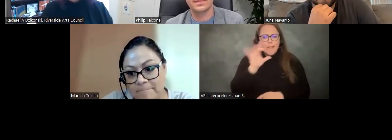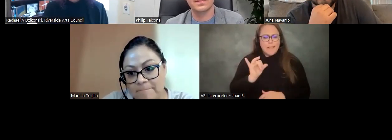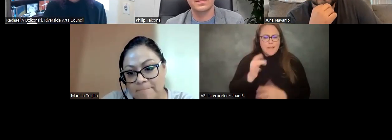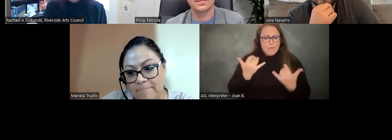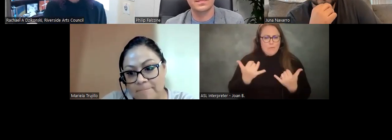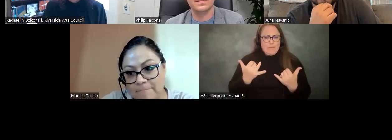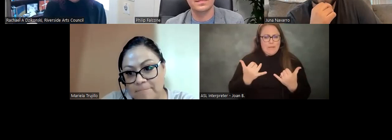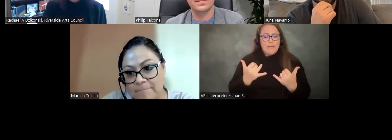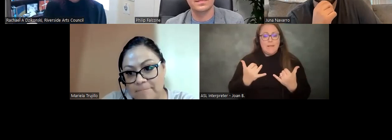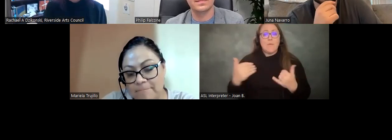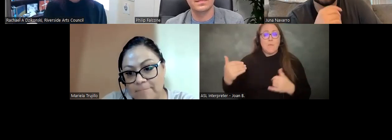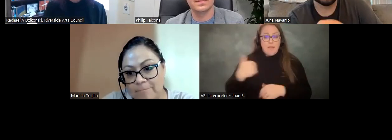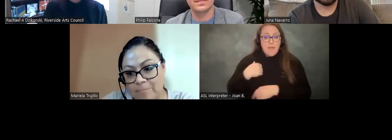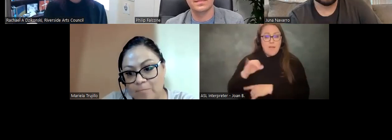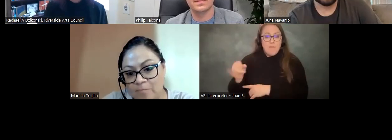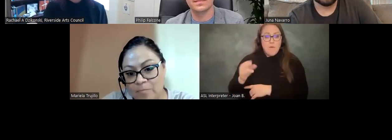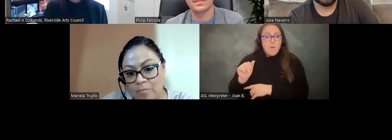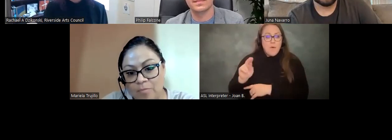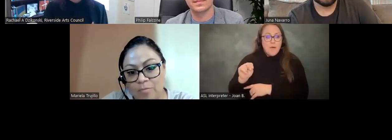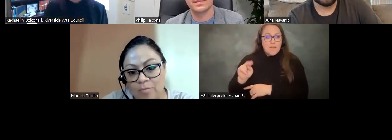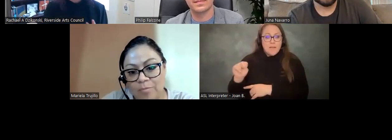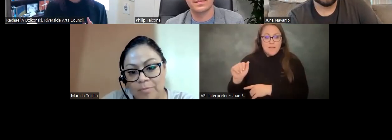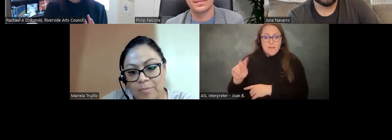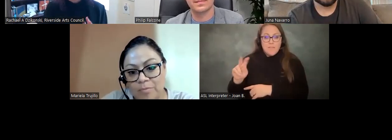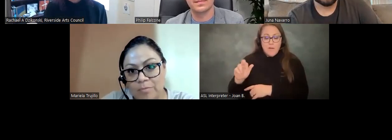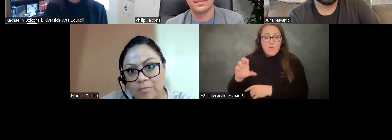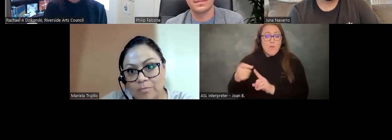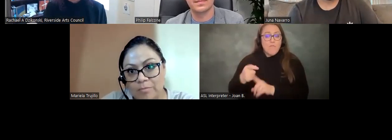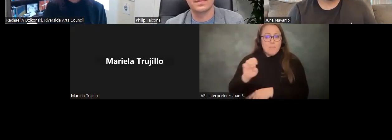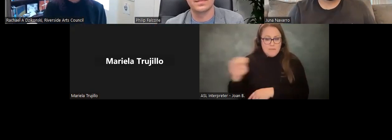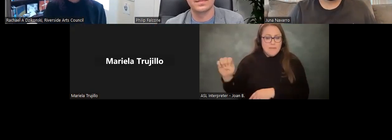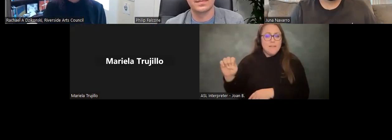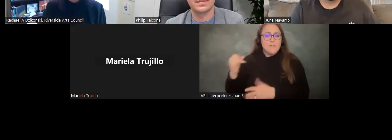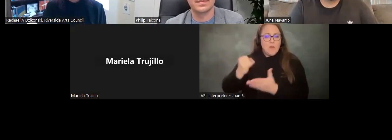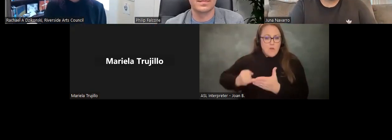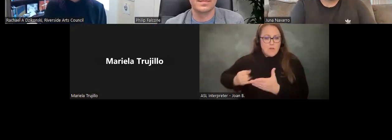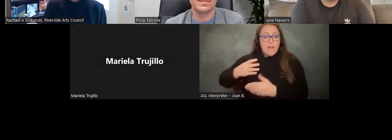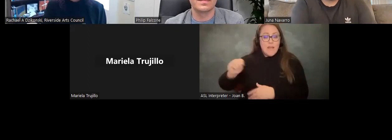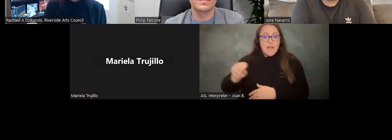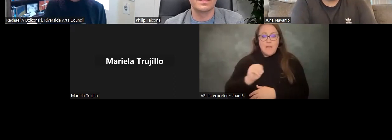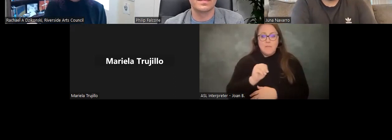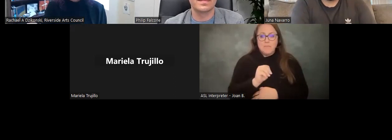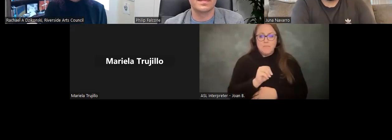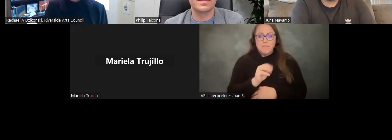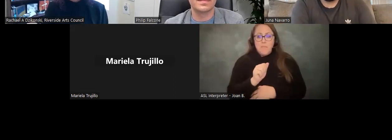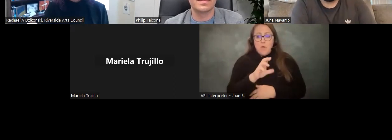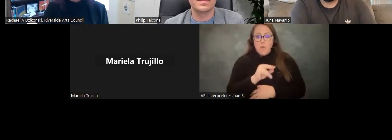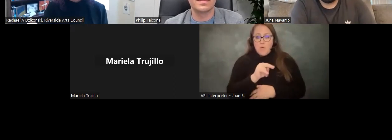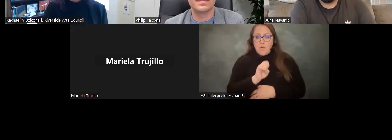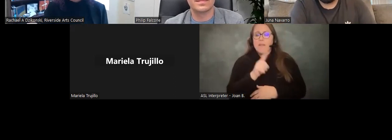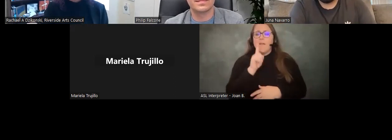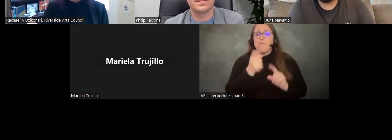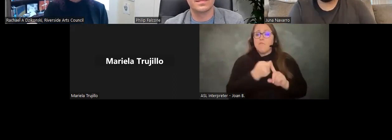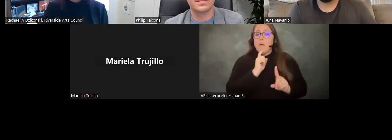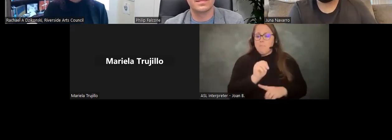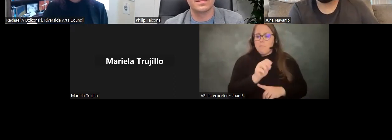Juan Navarro from the Eastside Art House, and we have Philip Falcone from the mayor's office, and they will be